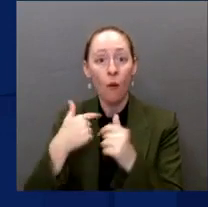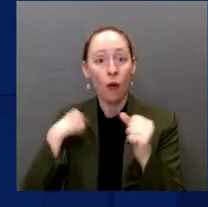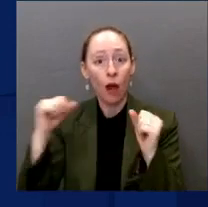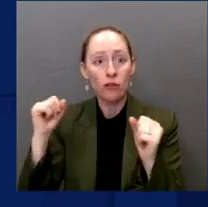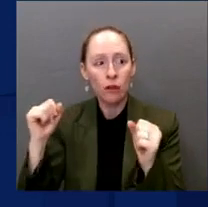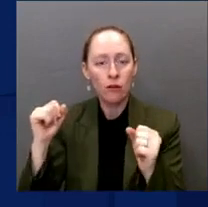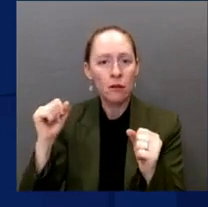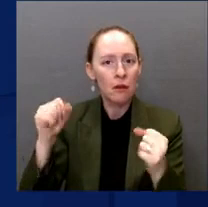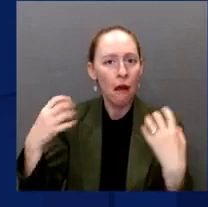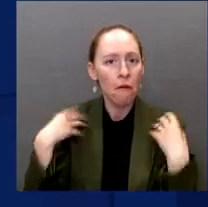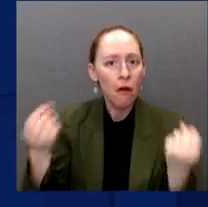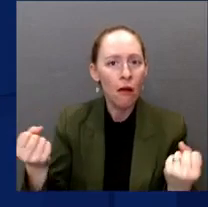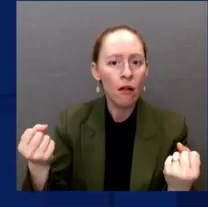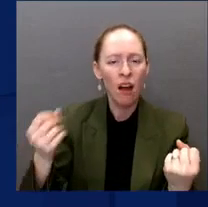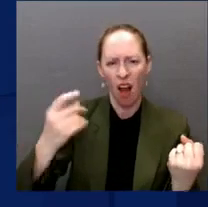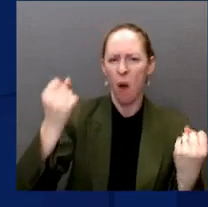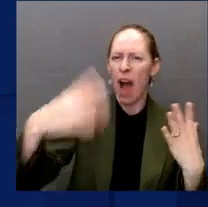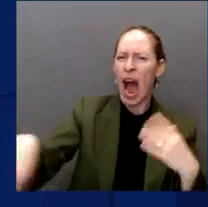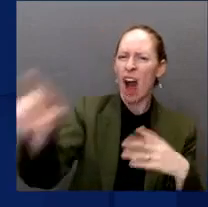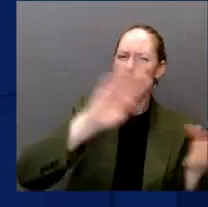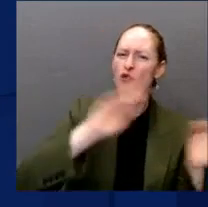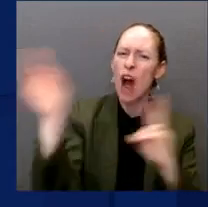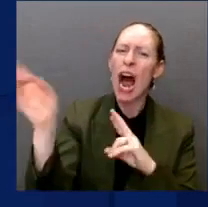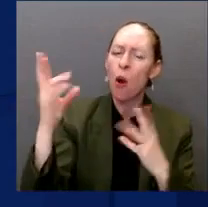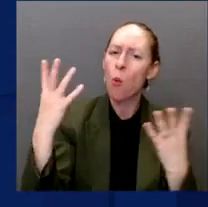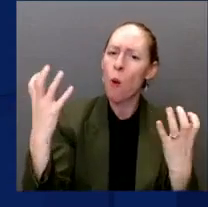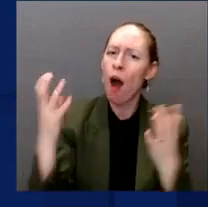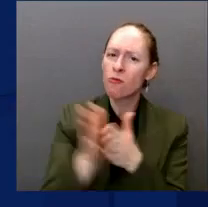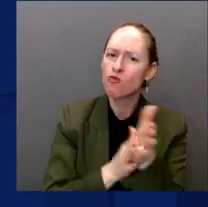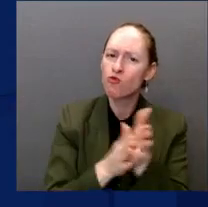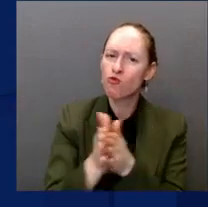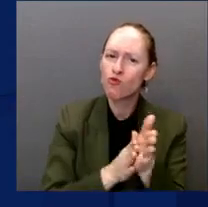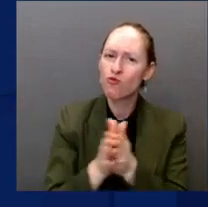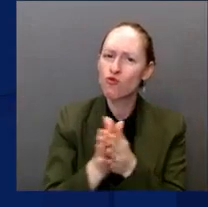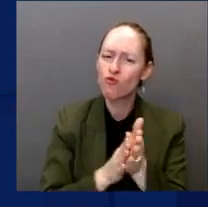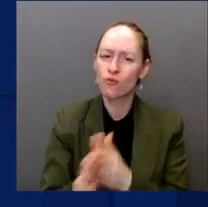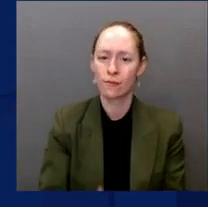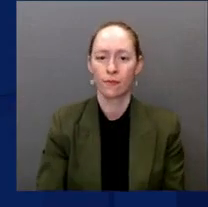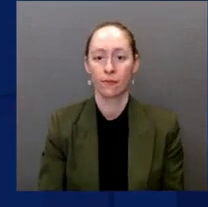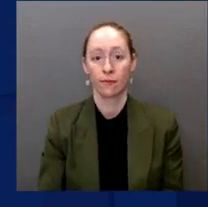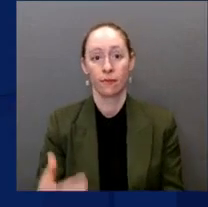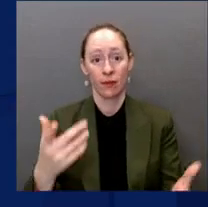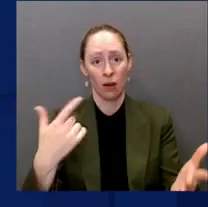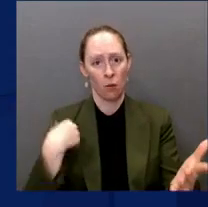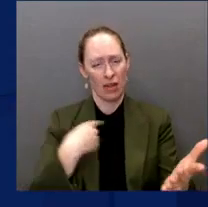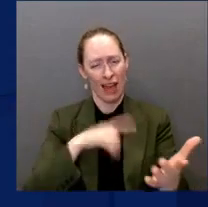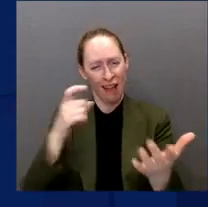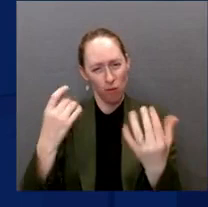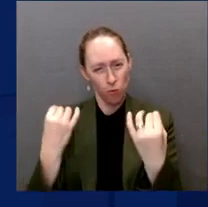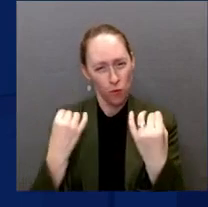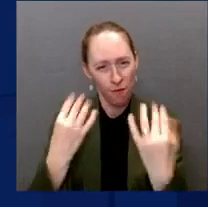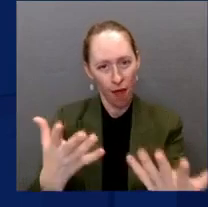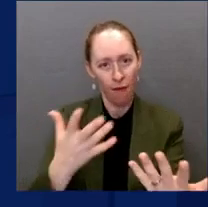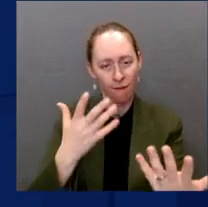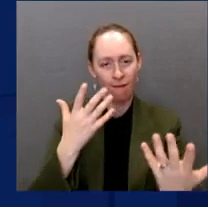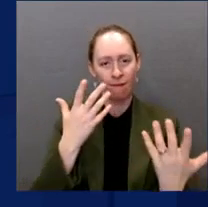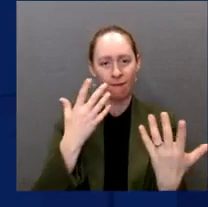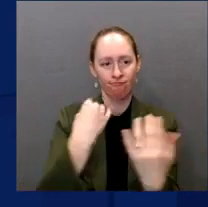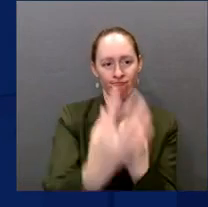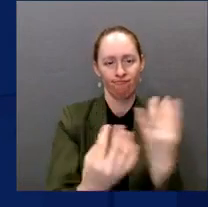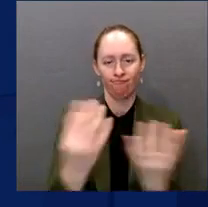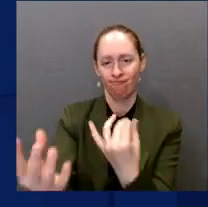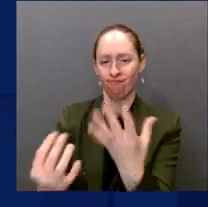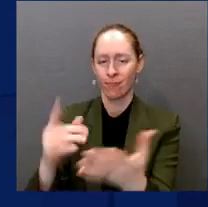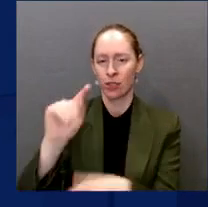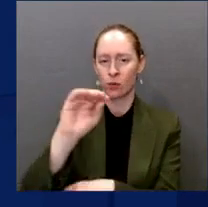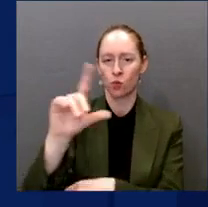to provide the elements of change that are going to change things for them. So thanks to the American Rescue Plan and the fact that the